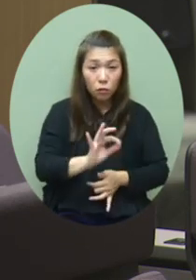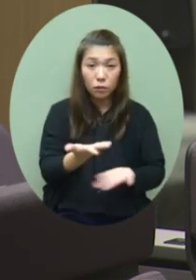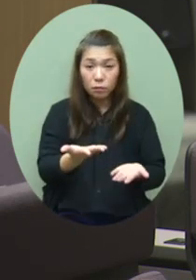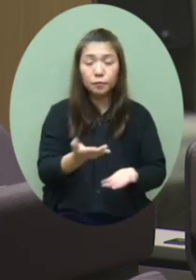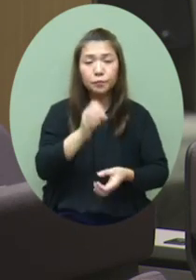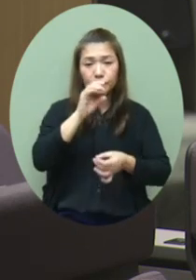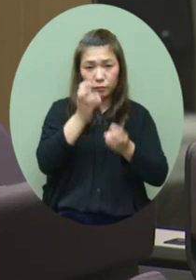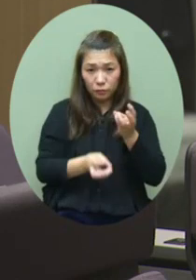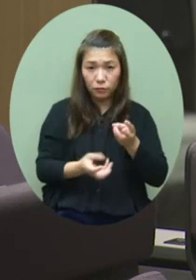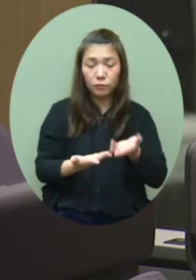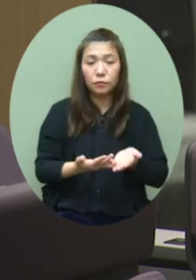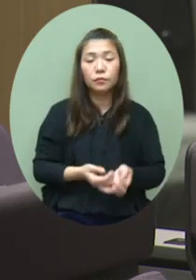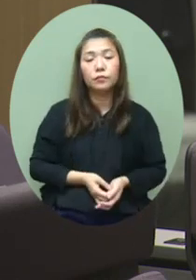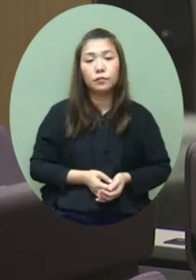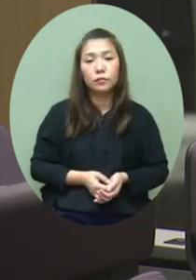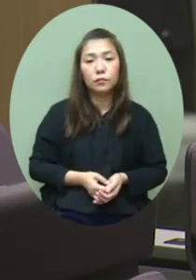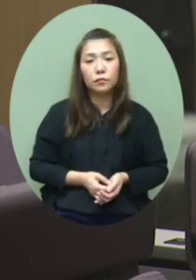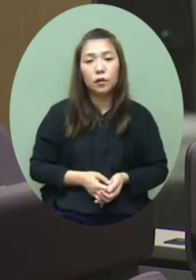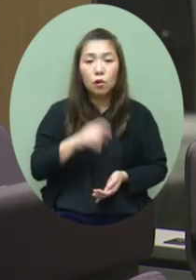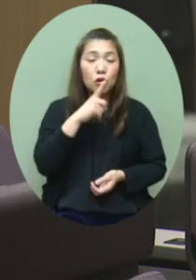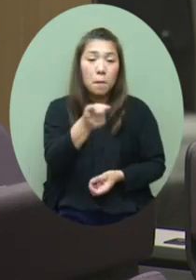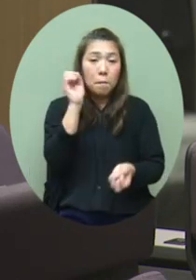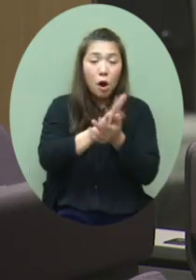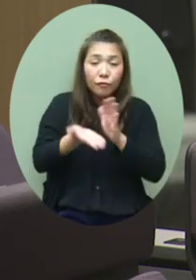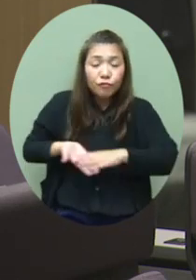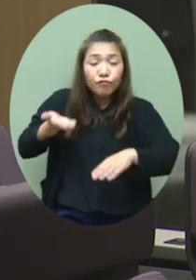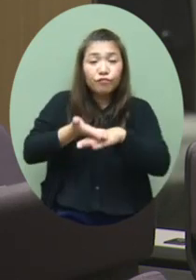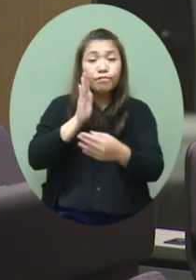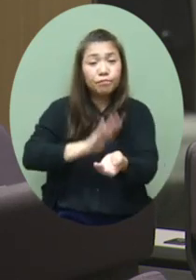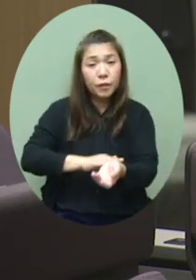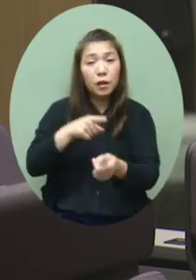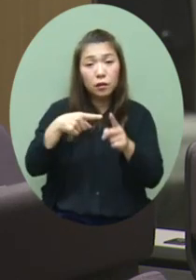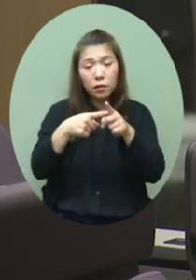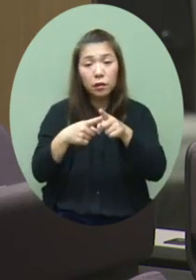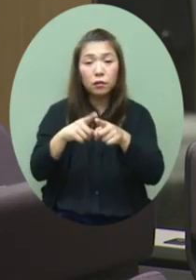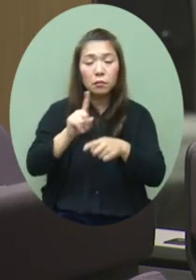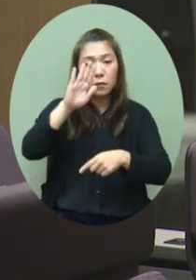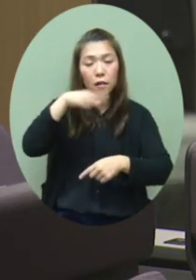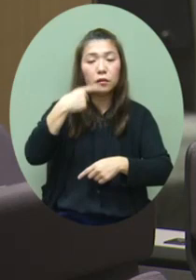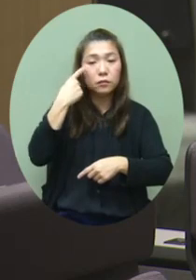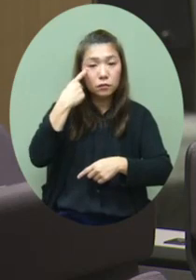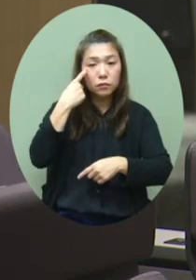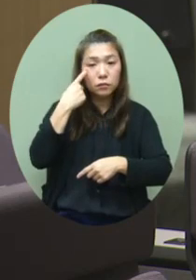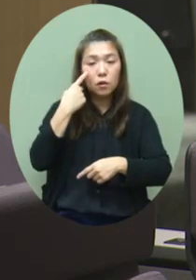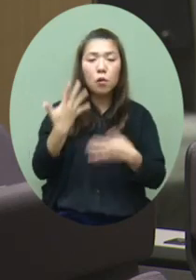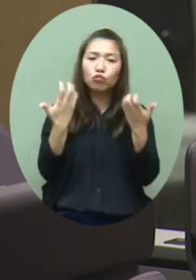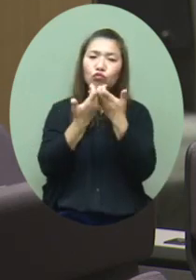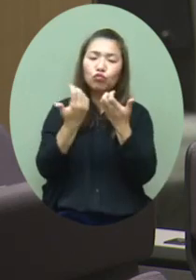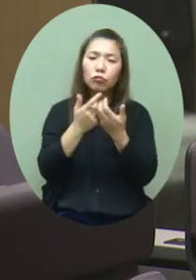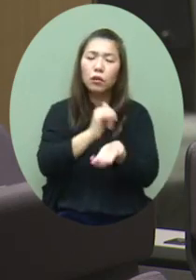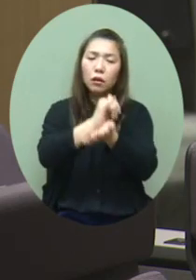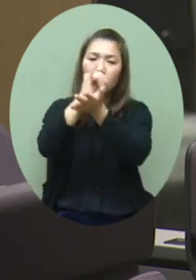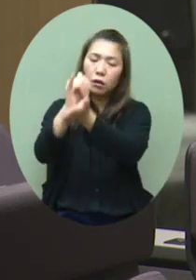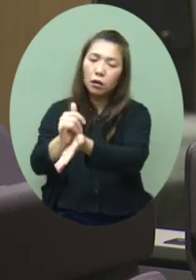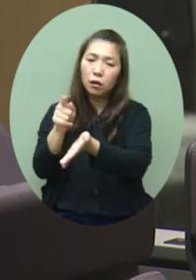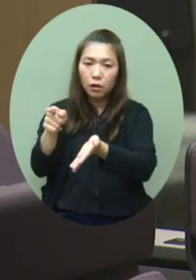repositive cases are they allowed to stay in their designated quarantine hotel or will they be sent to centralised